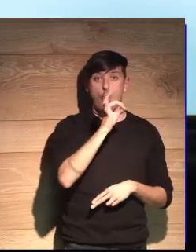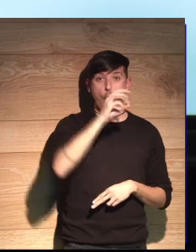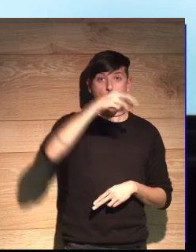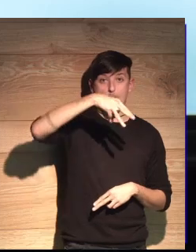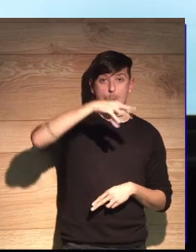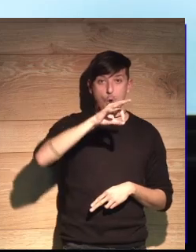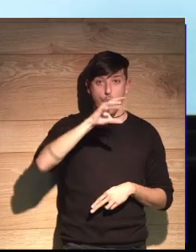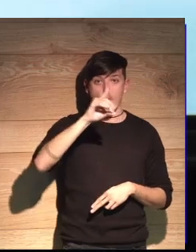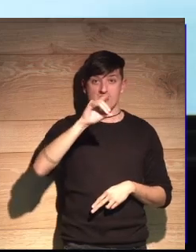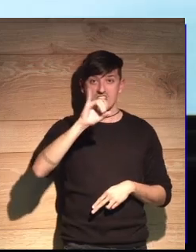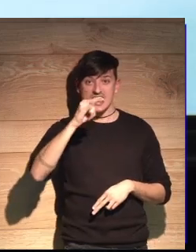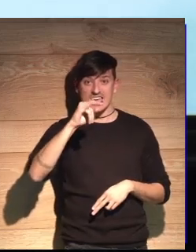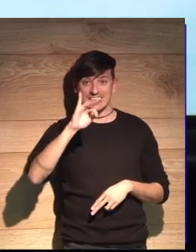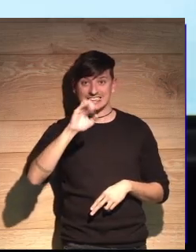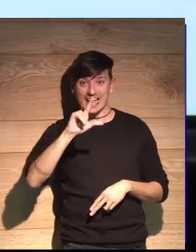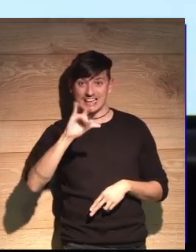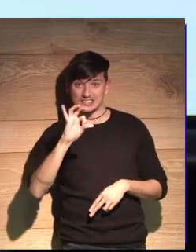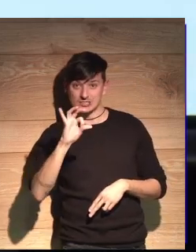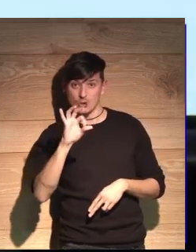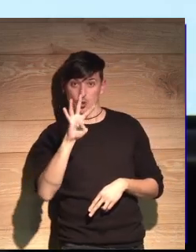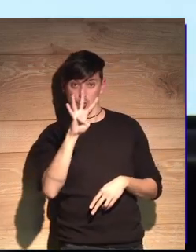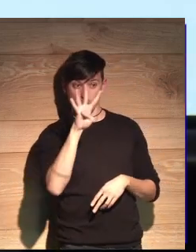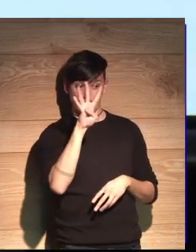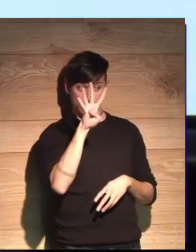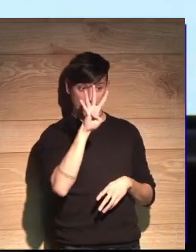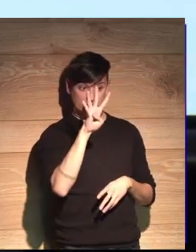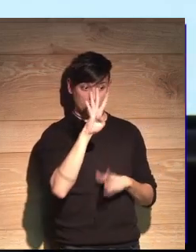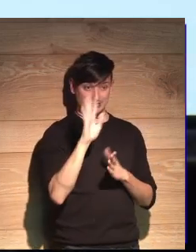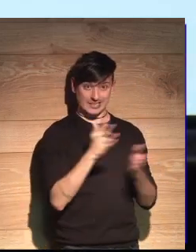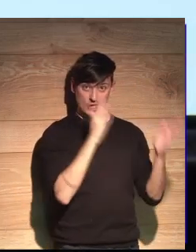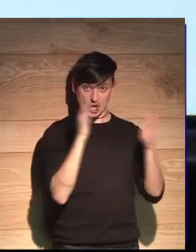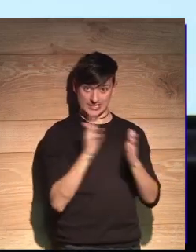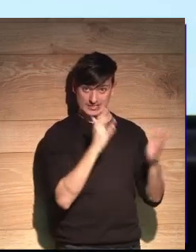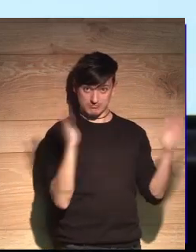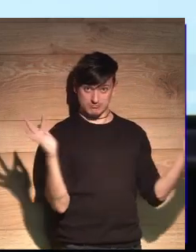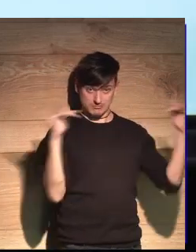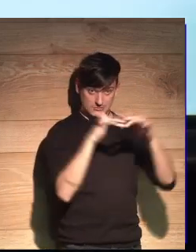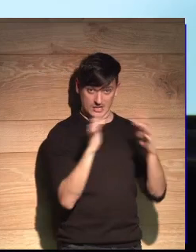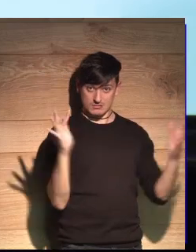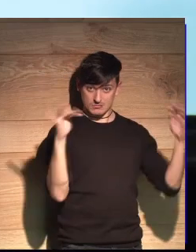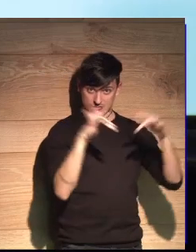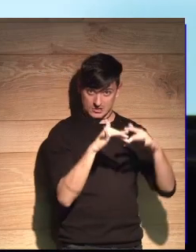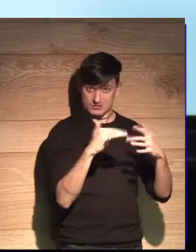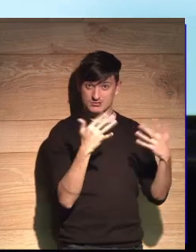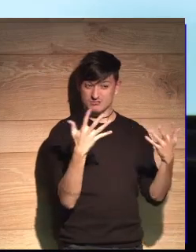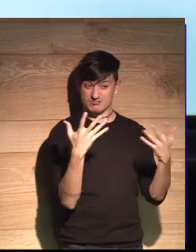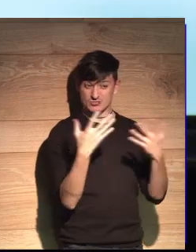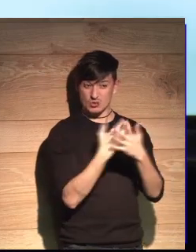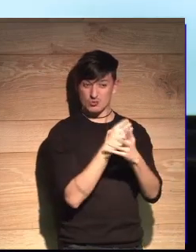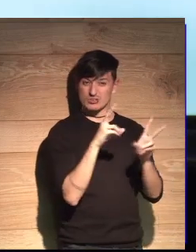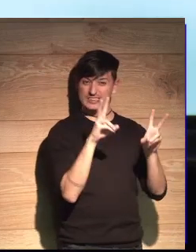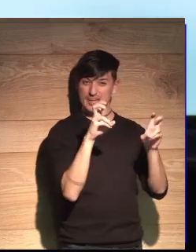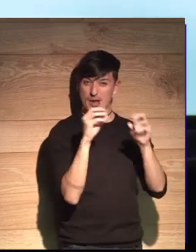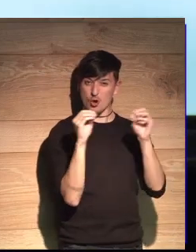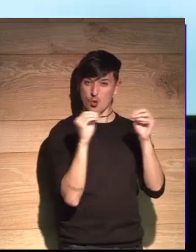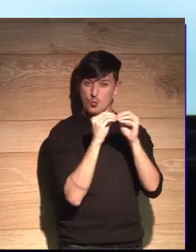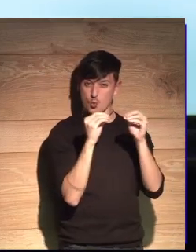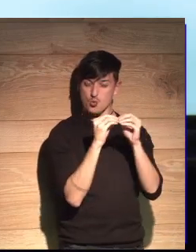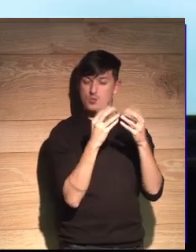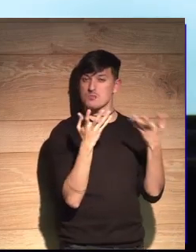Homo Digitalis, and it's 4 meetings where there's a conducting theme that will be